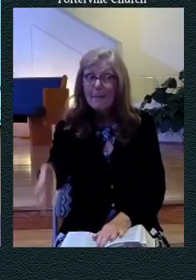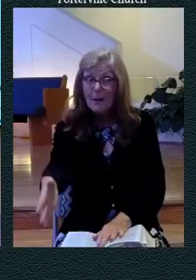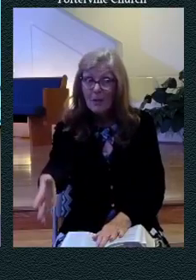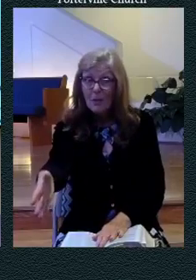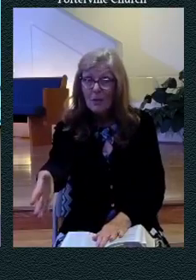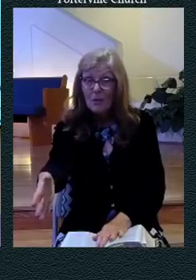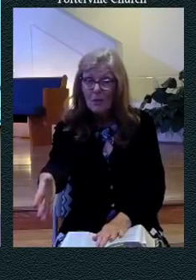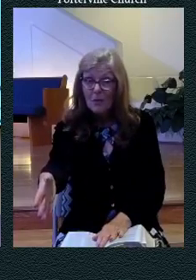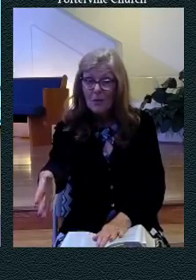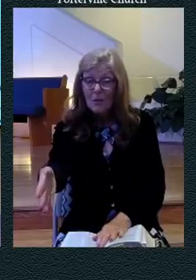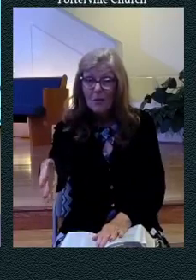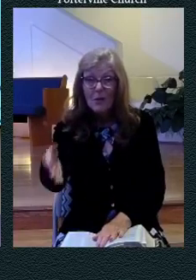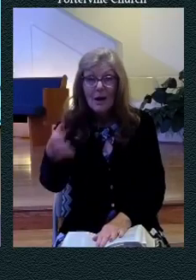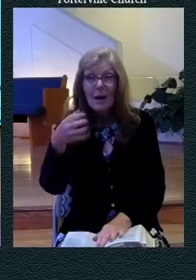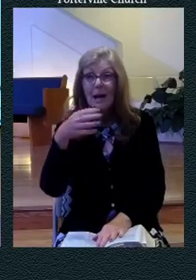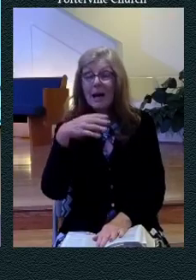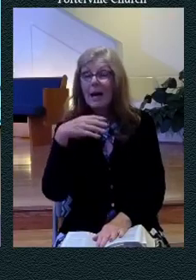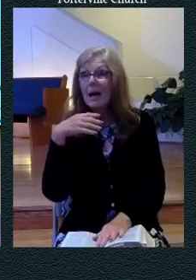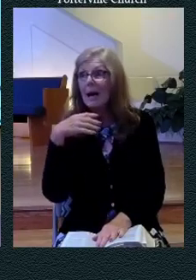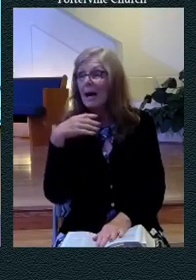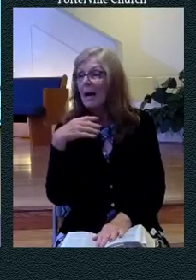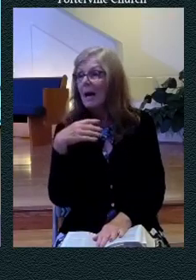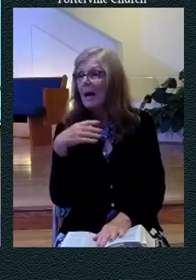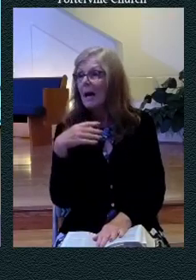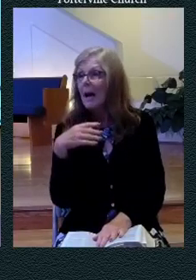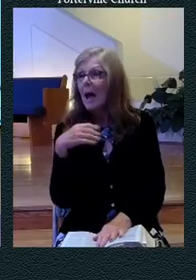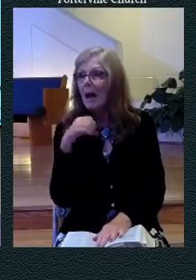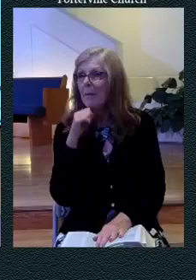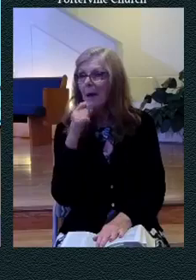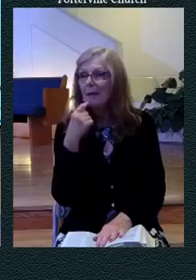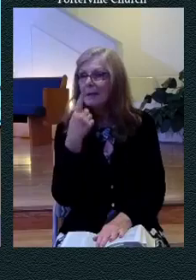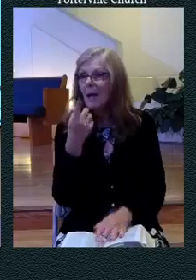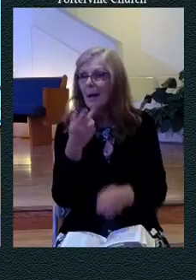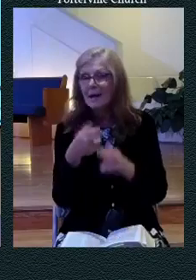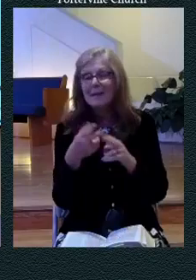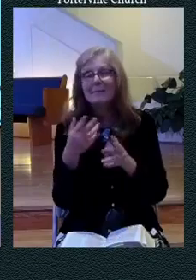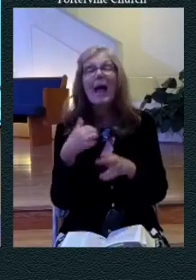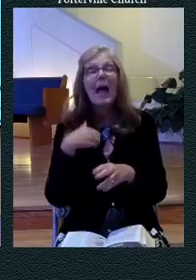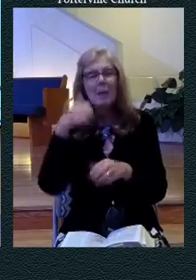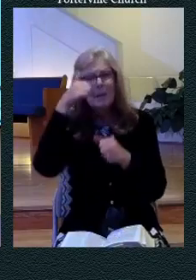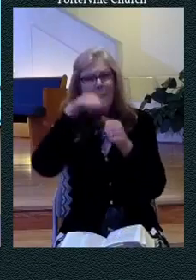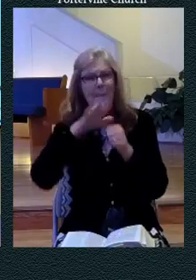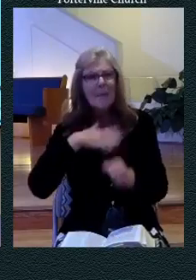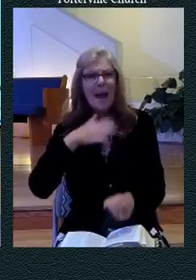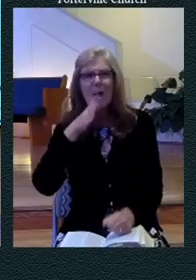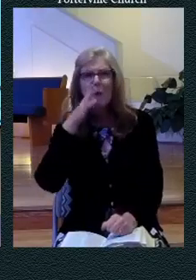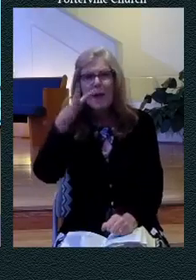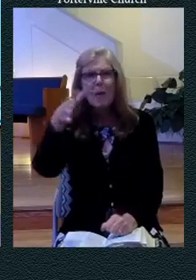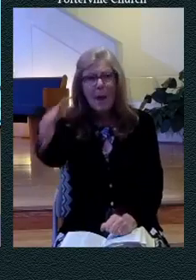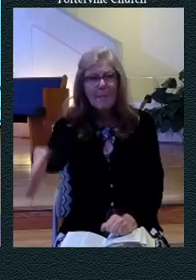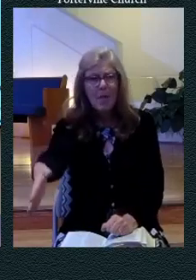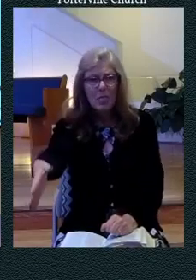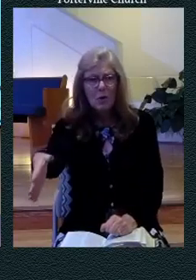I won't tell you her name, and then you won't know which side of the family. But I remember my great-grandmother.